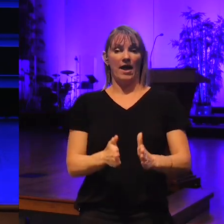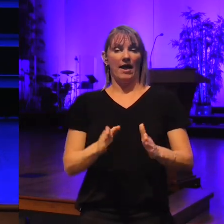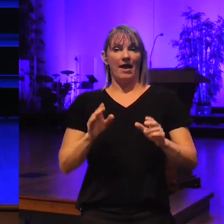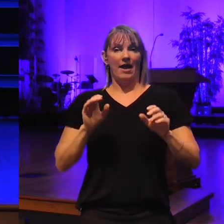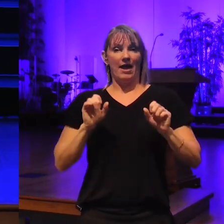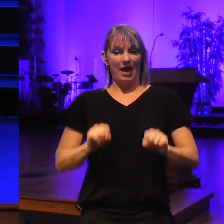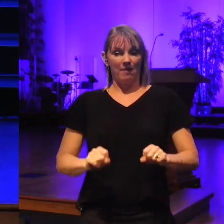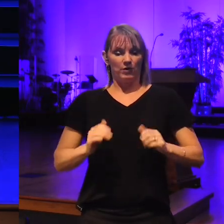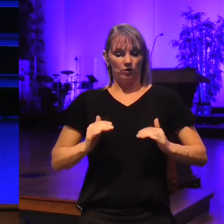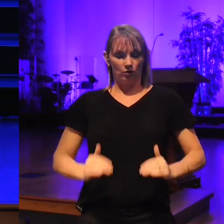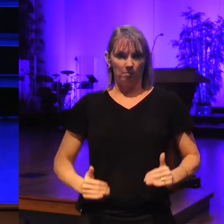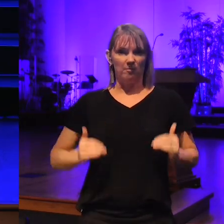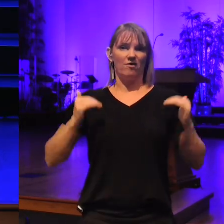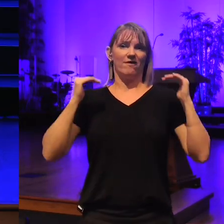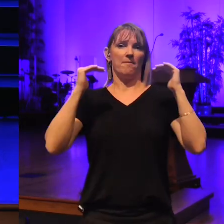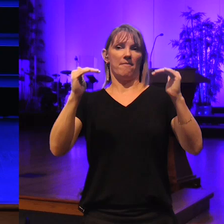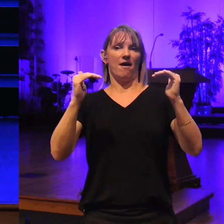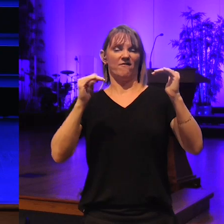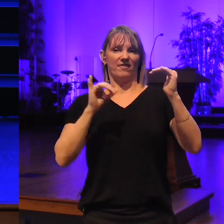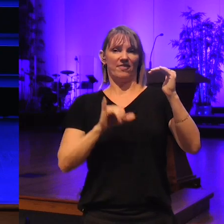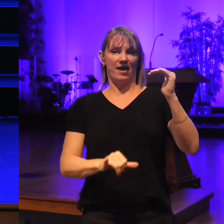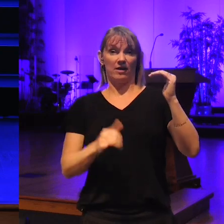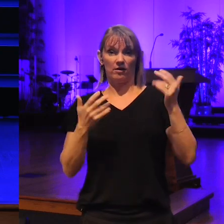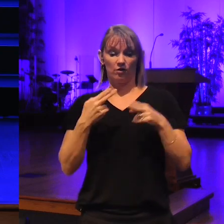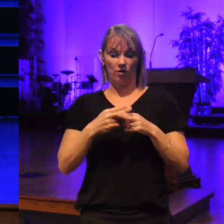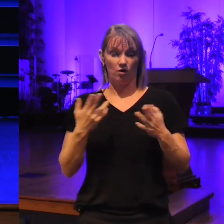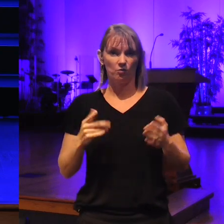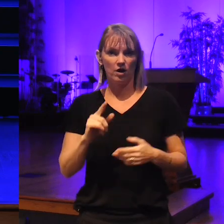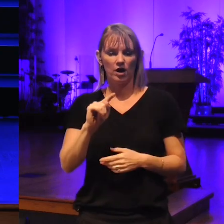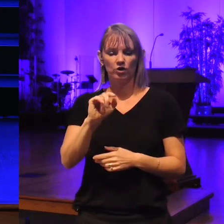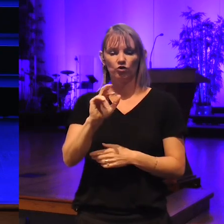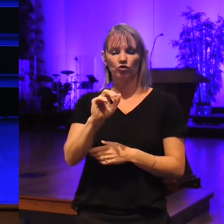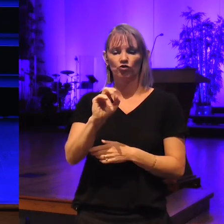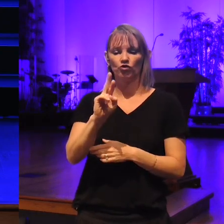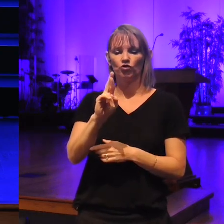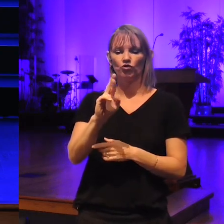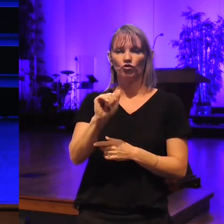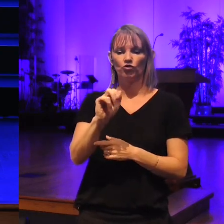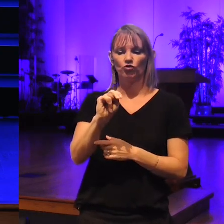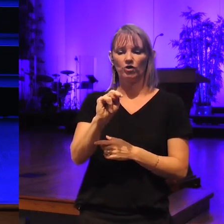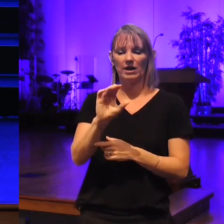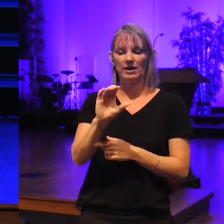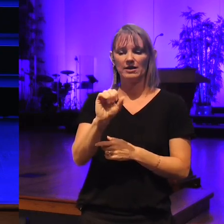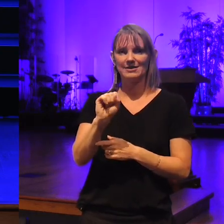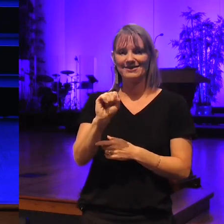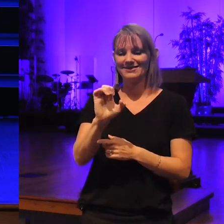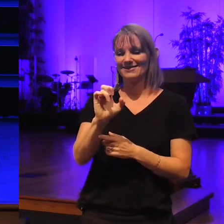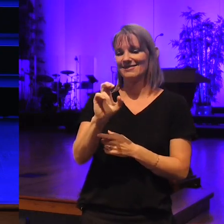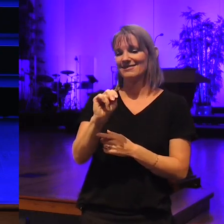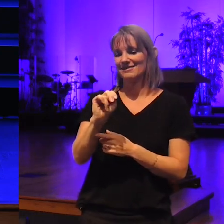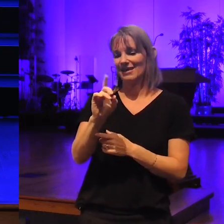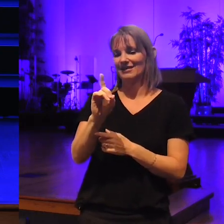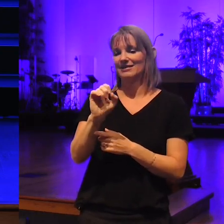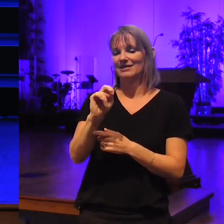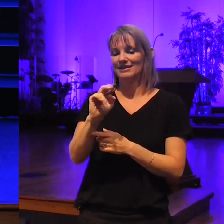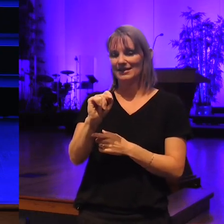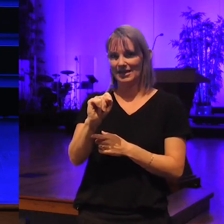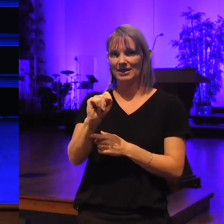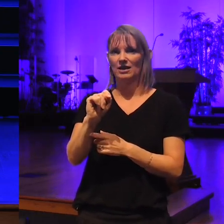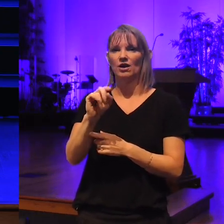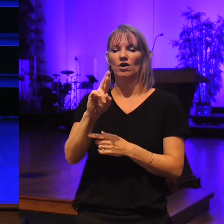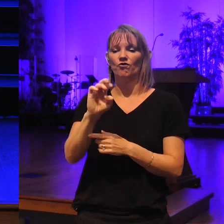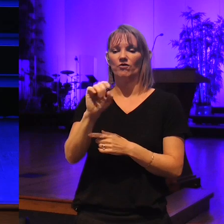to move above that. And it's called transcendent regard. And the title of my class will